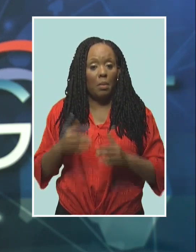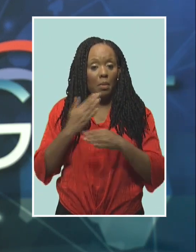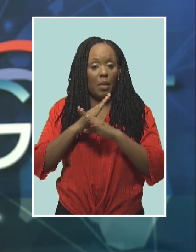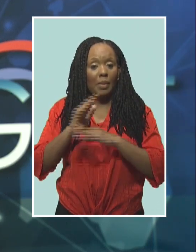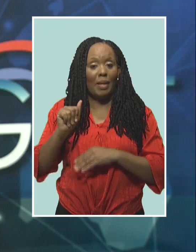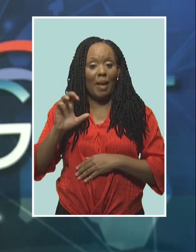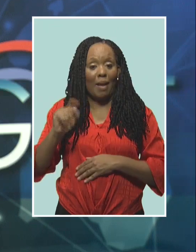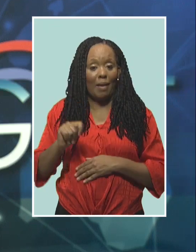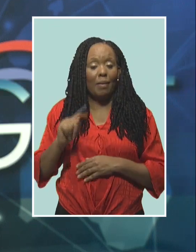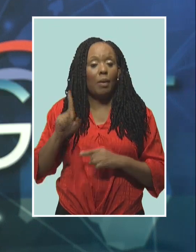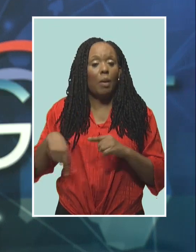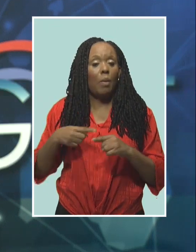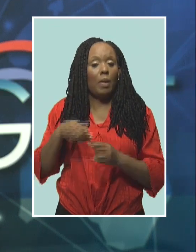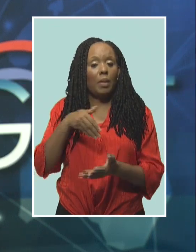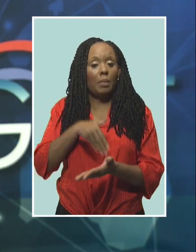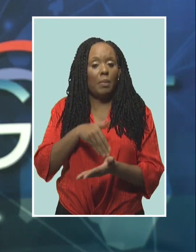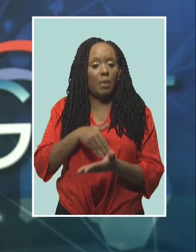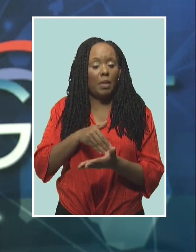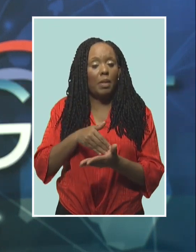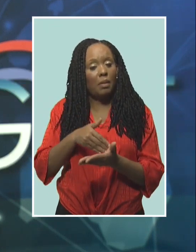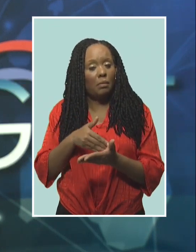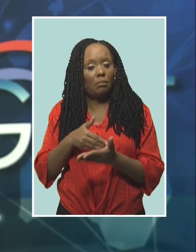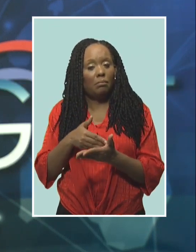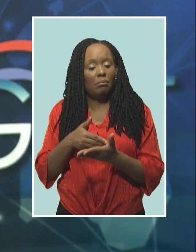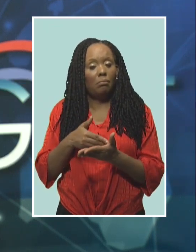Practitioners conference at the Courtyard by Marriott.